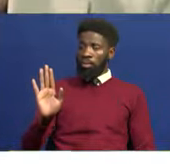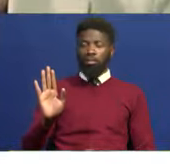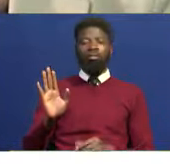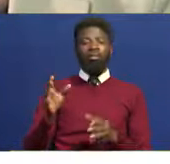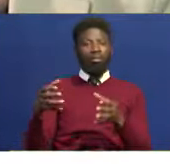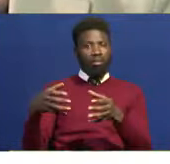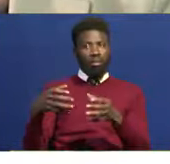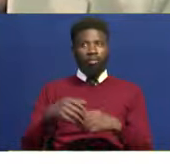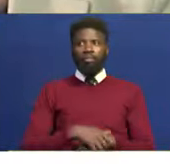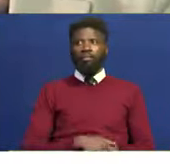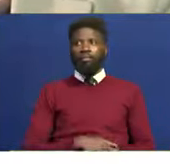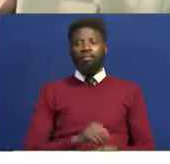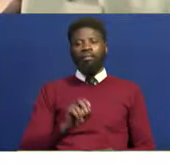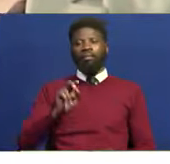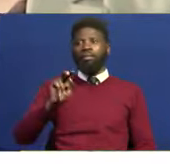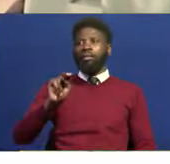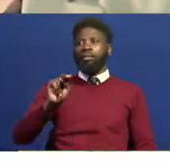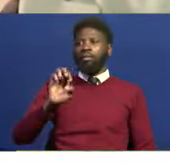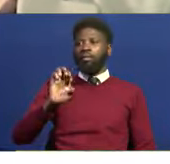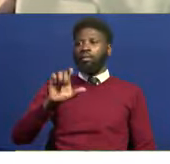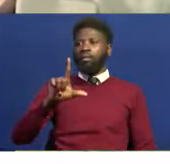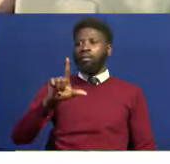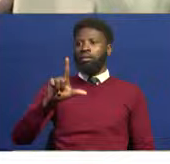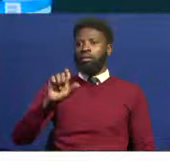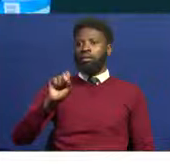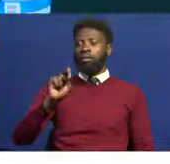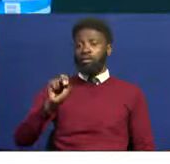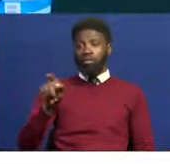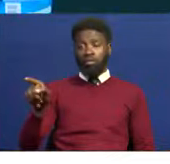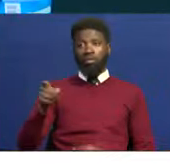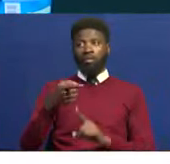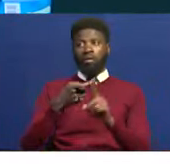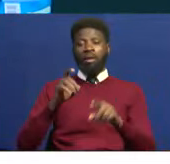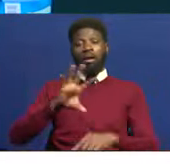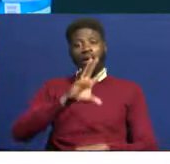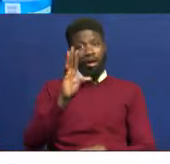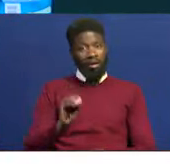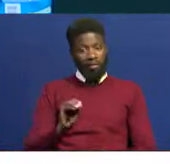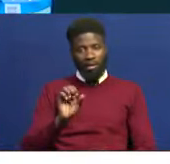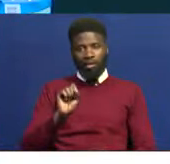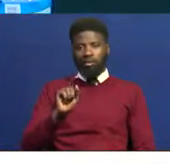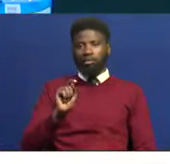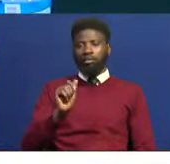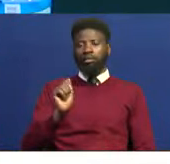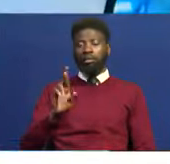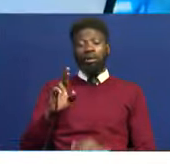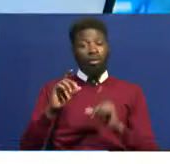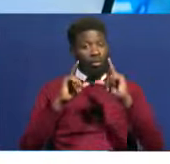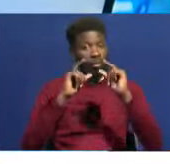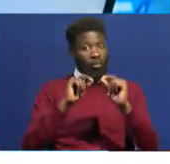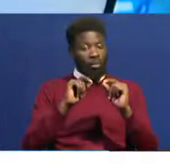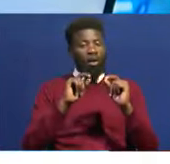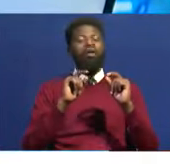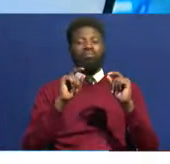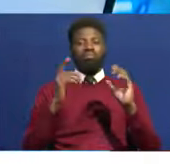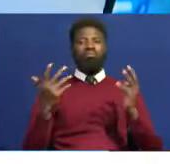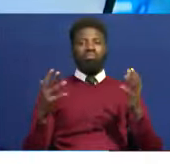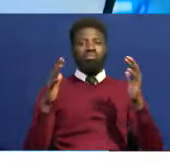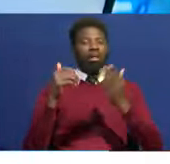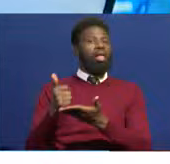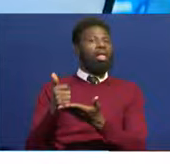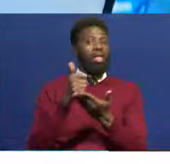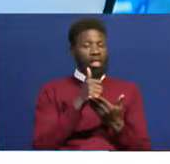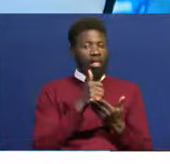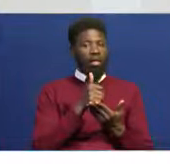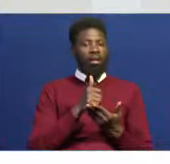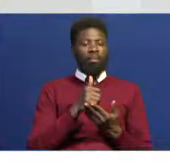They can find a Chinese company. Nelson Asienua of Africa Star underscored the festival's significance in strengthening the bond between Kenyans and